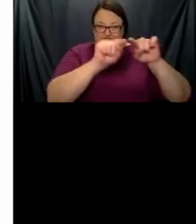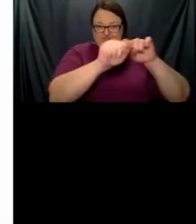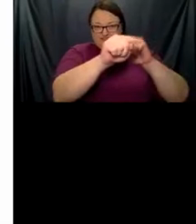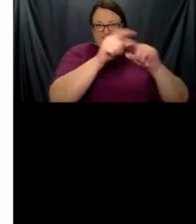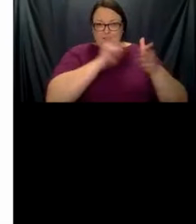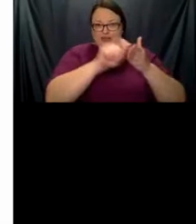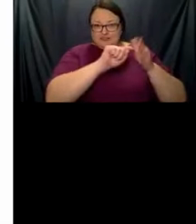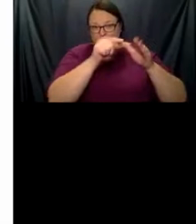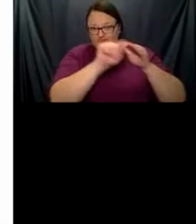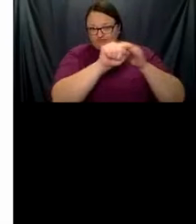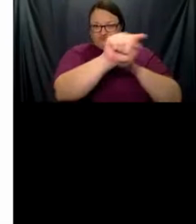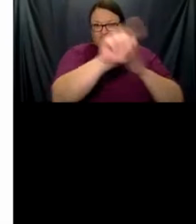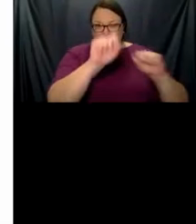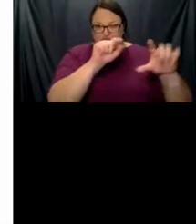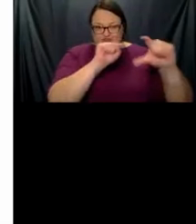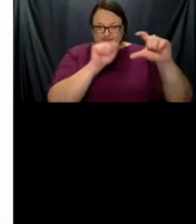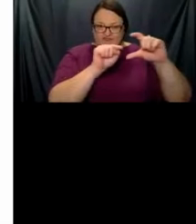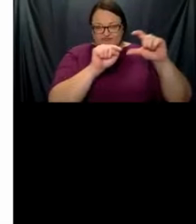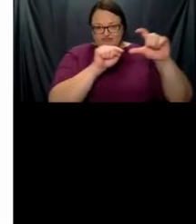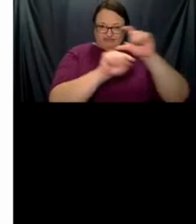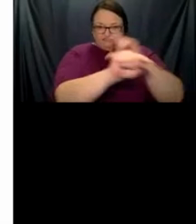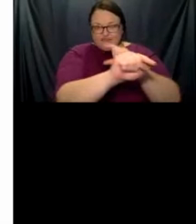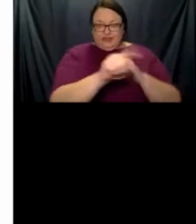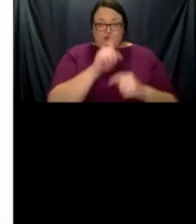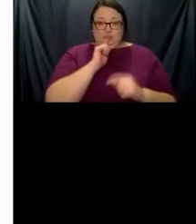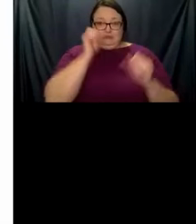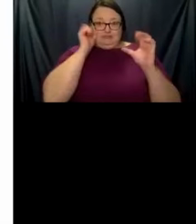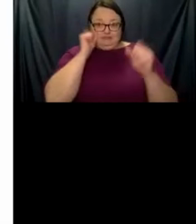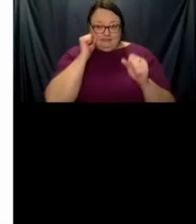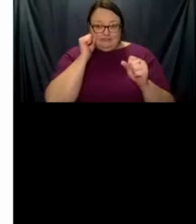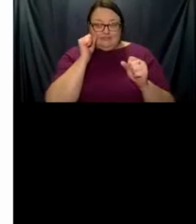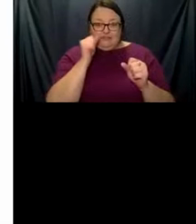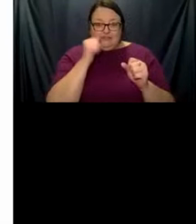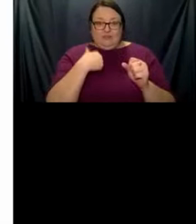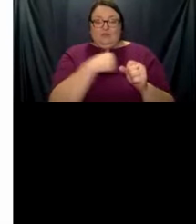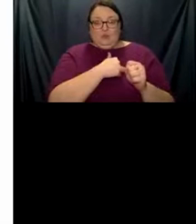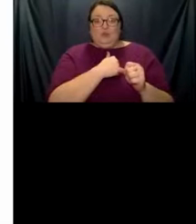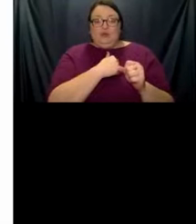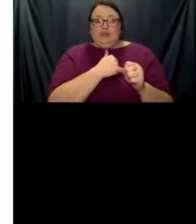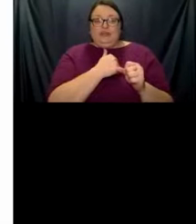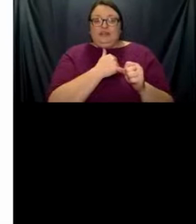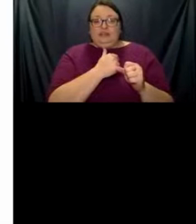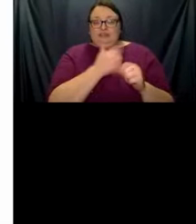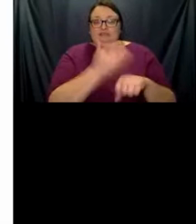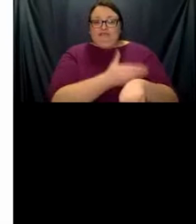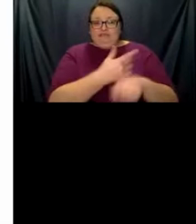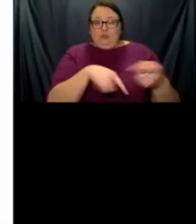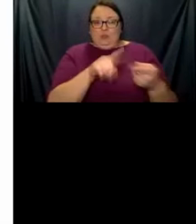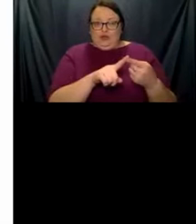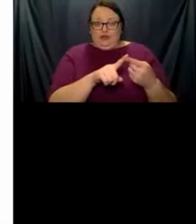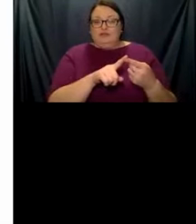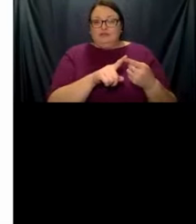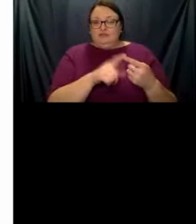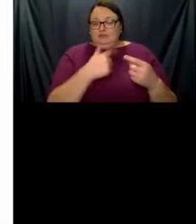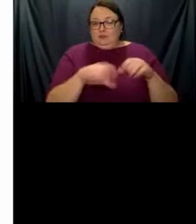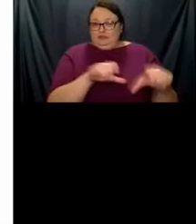really a miracle that we got to it when we did, because it also did that type of deterioration